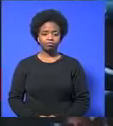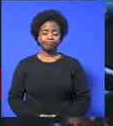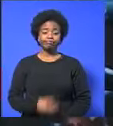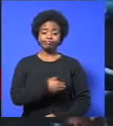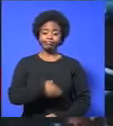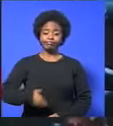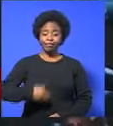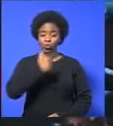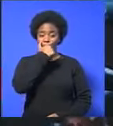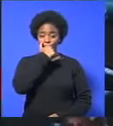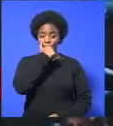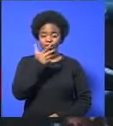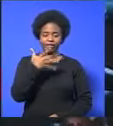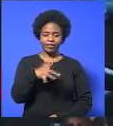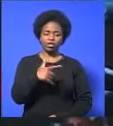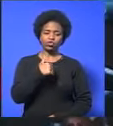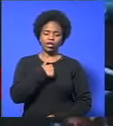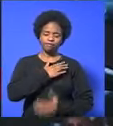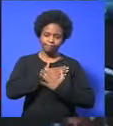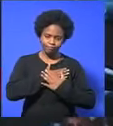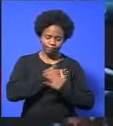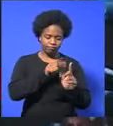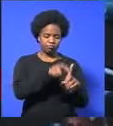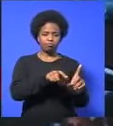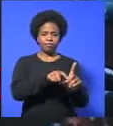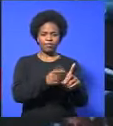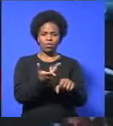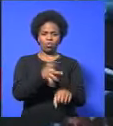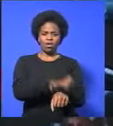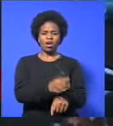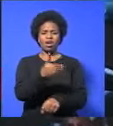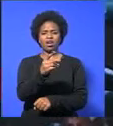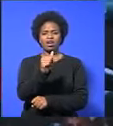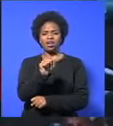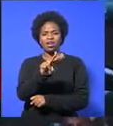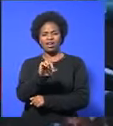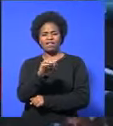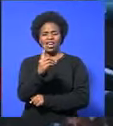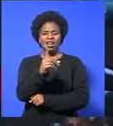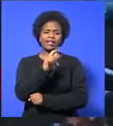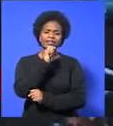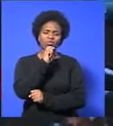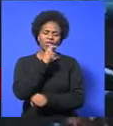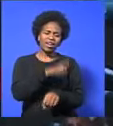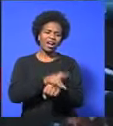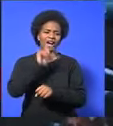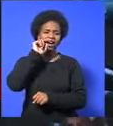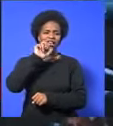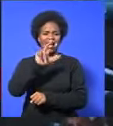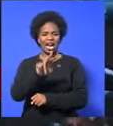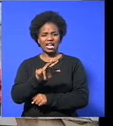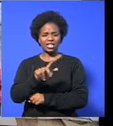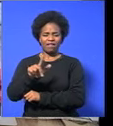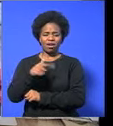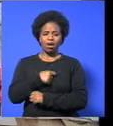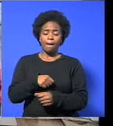President Cyril Ramaphosa has paid tribute to iconic South African photographer David Goldblatt, who died this morning at the age of 87. Now, Goldblatt